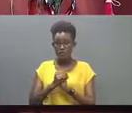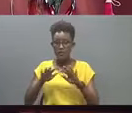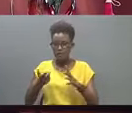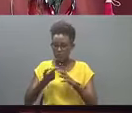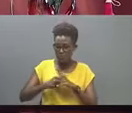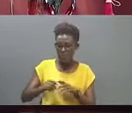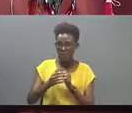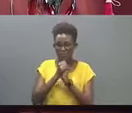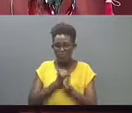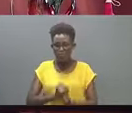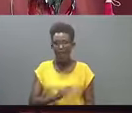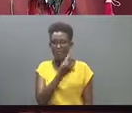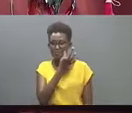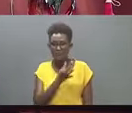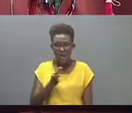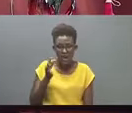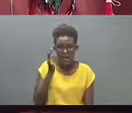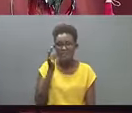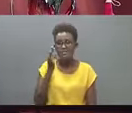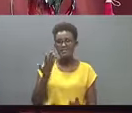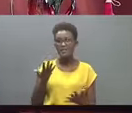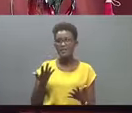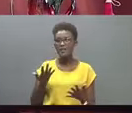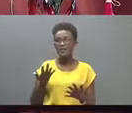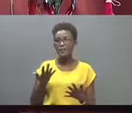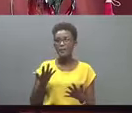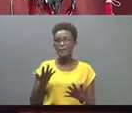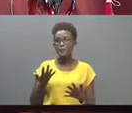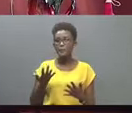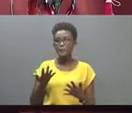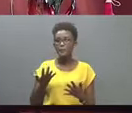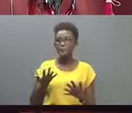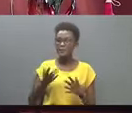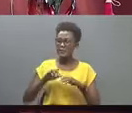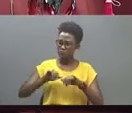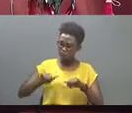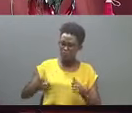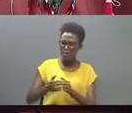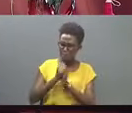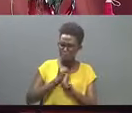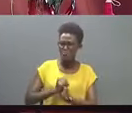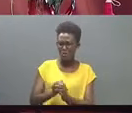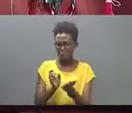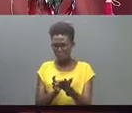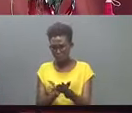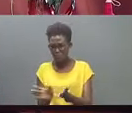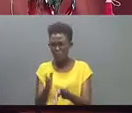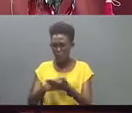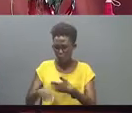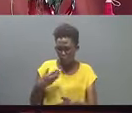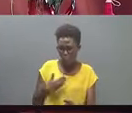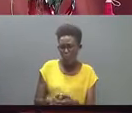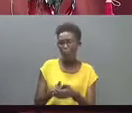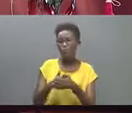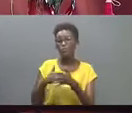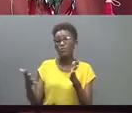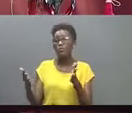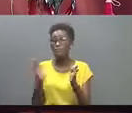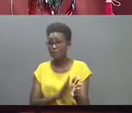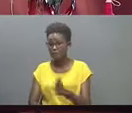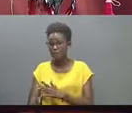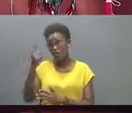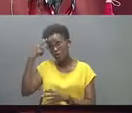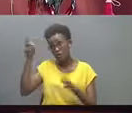to fast. And we began to pull down the strongholds of the devil. The